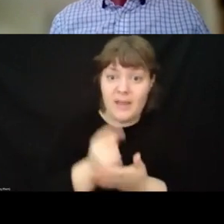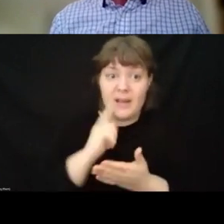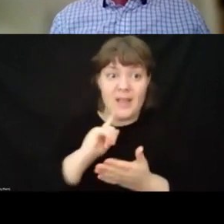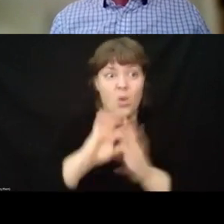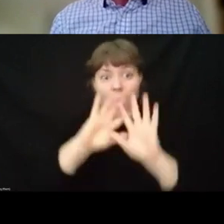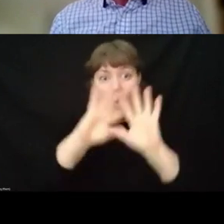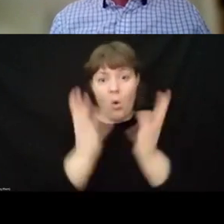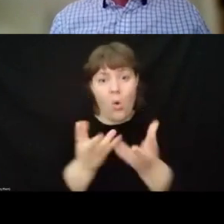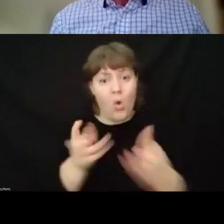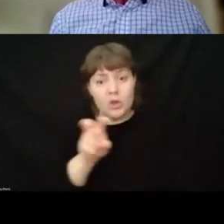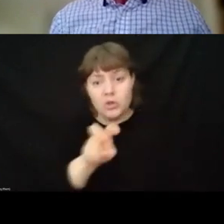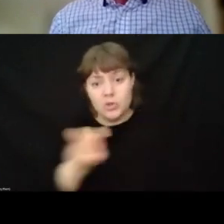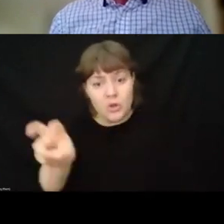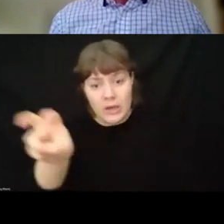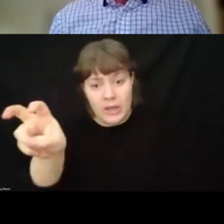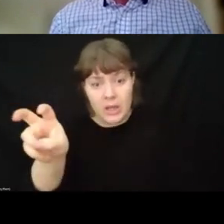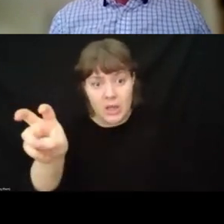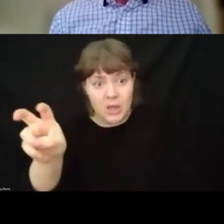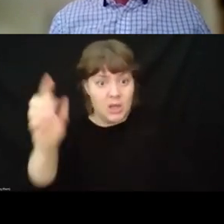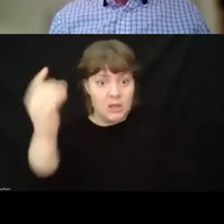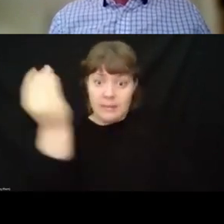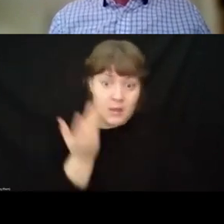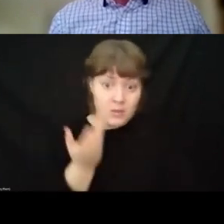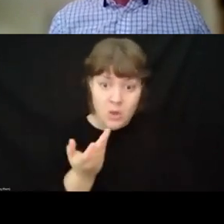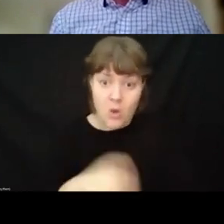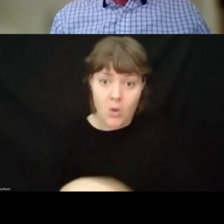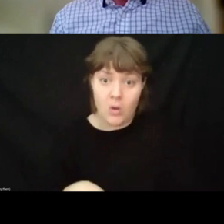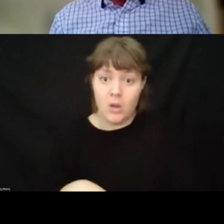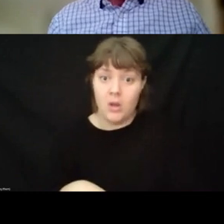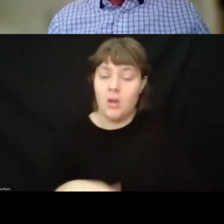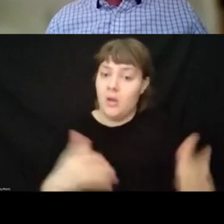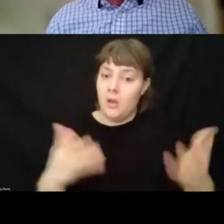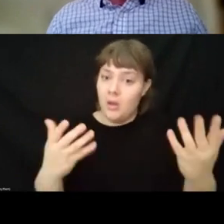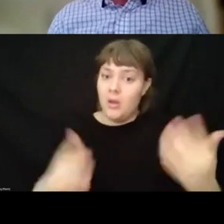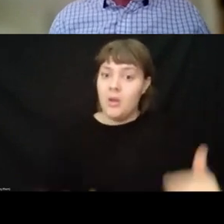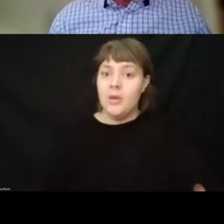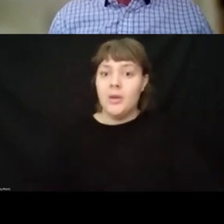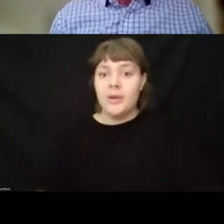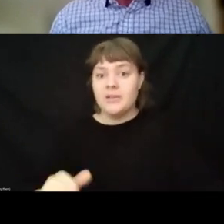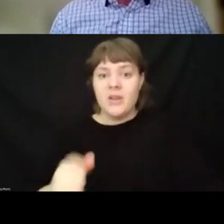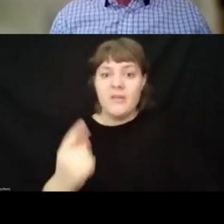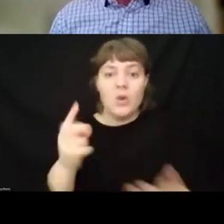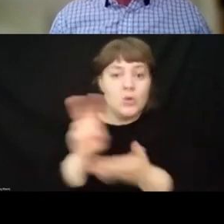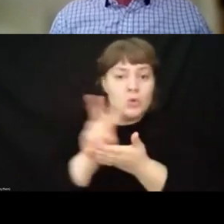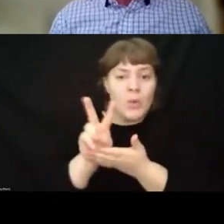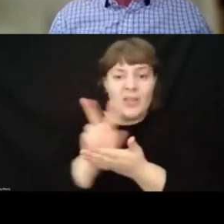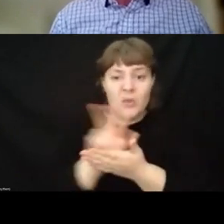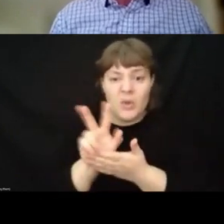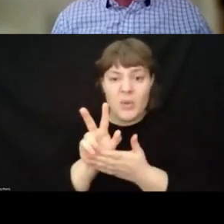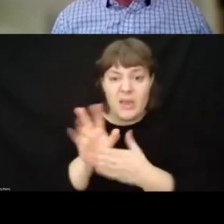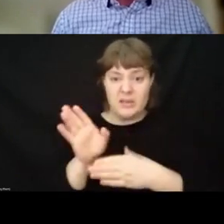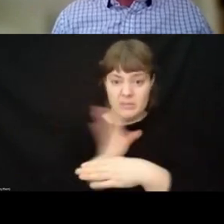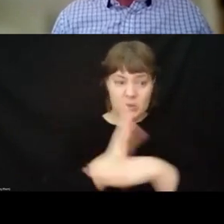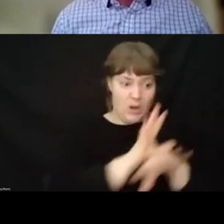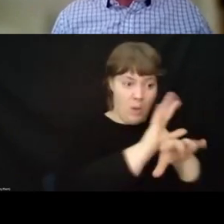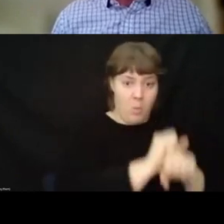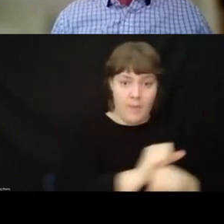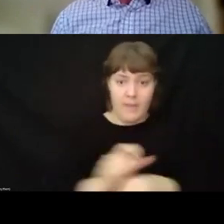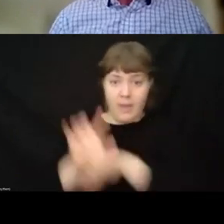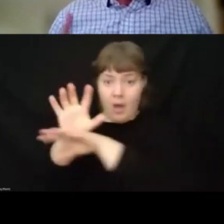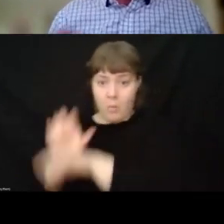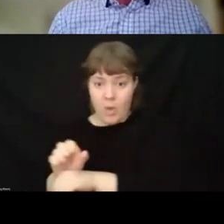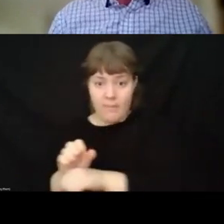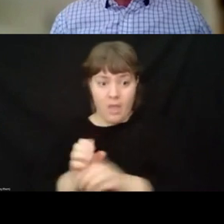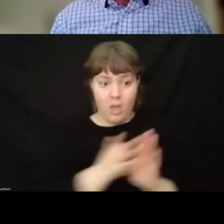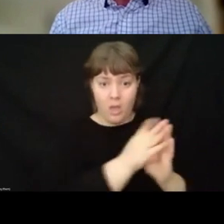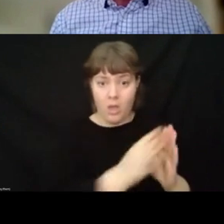journey because there's nothing worse than having 2 or 3 weeks between visits and hearing that someone suffered